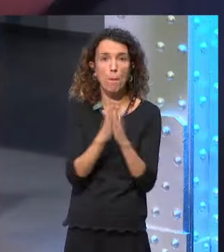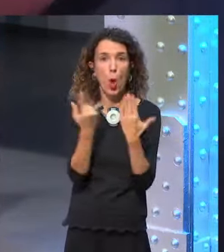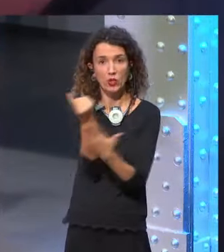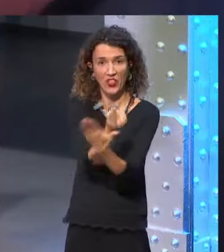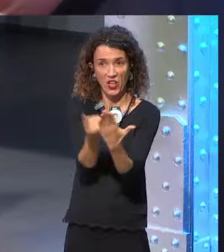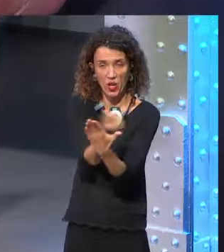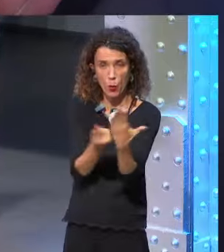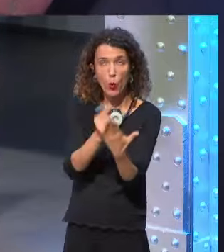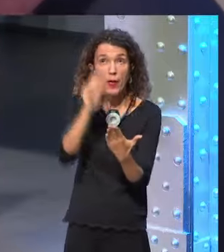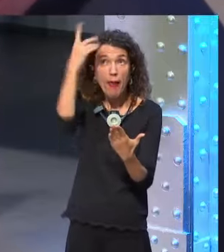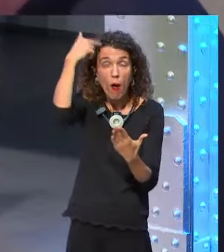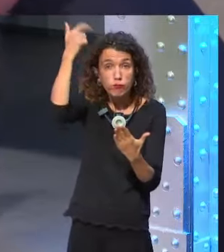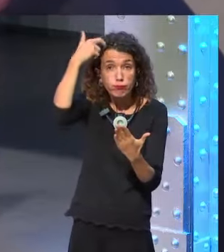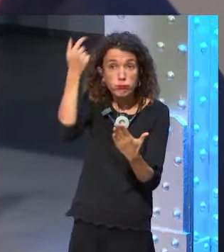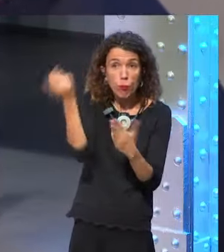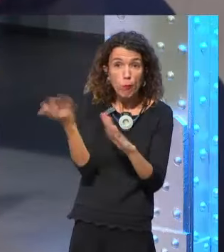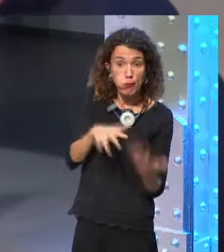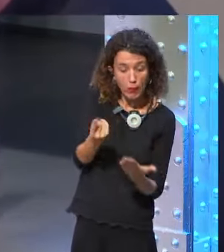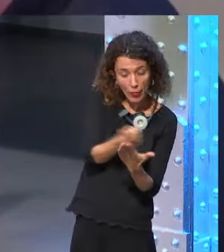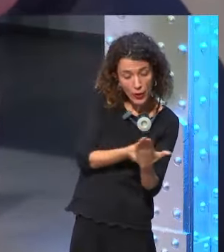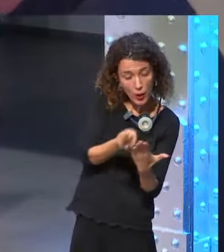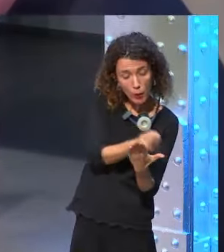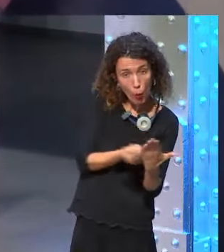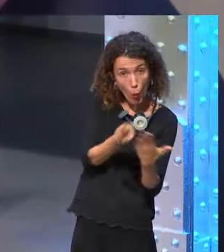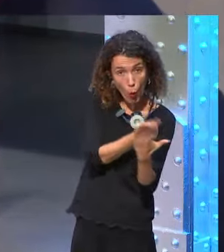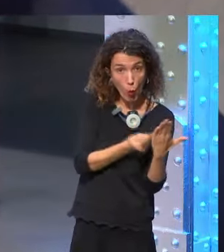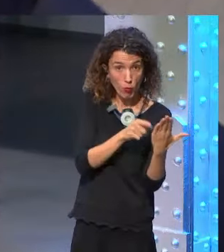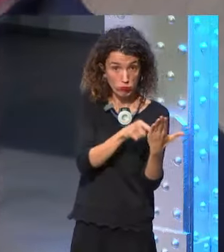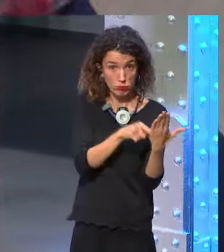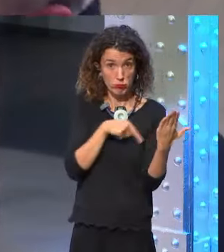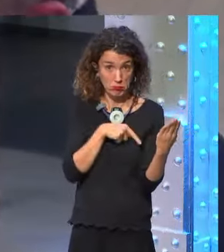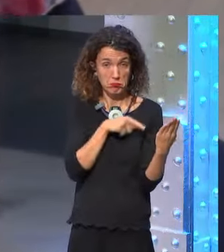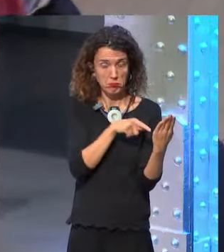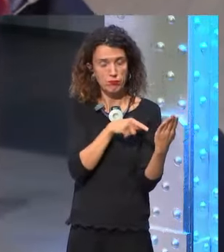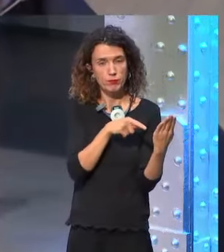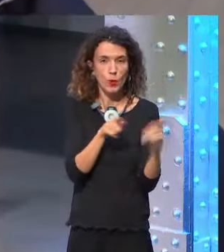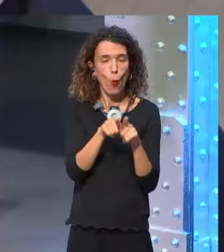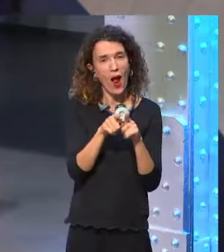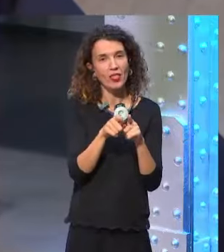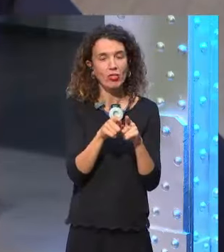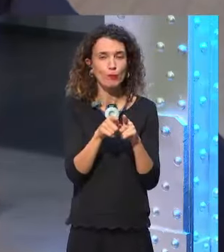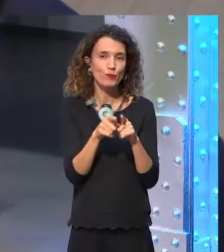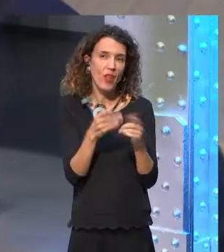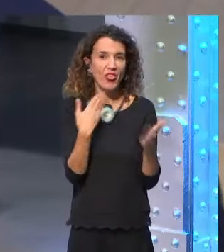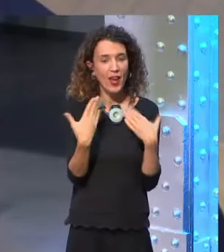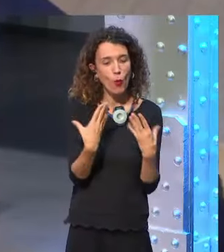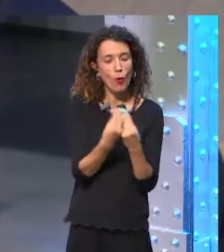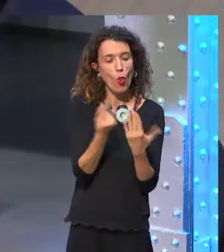and how this is represented, and you start to get into dialogue with this. If you program